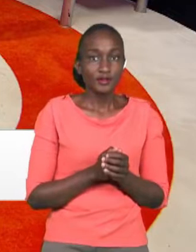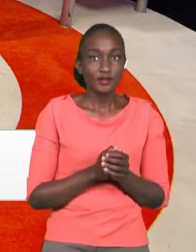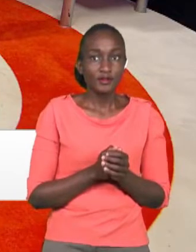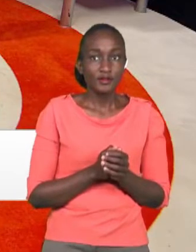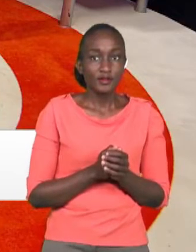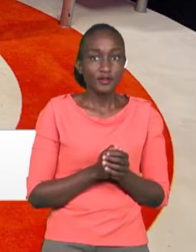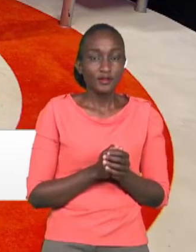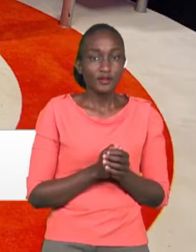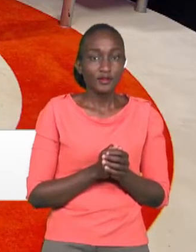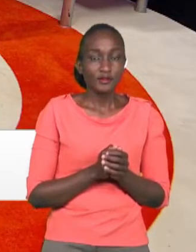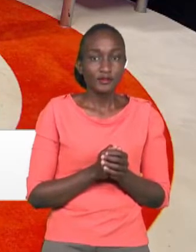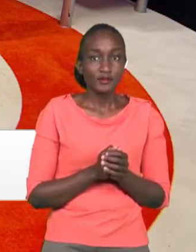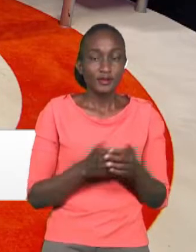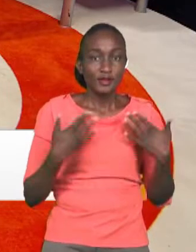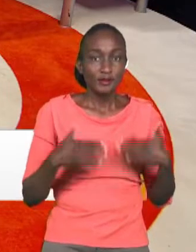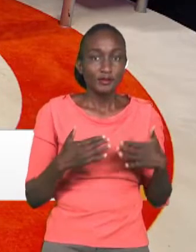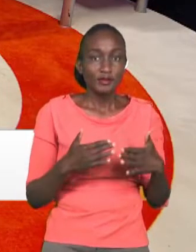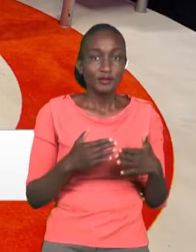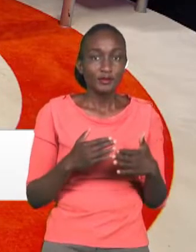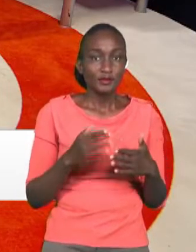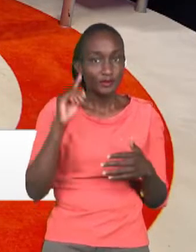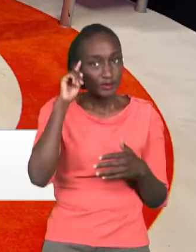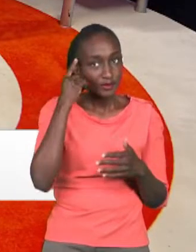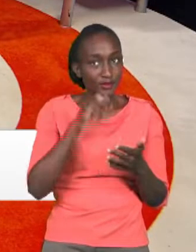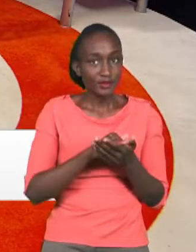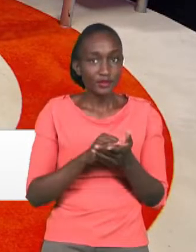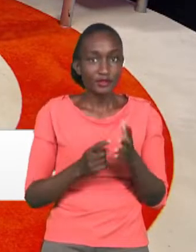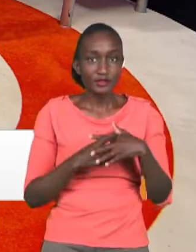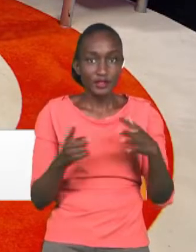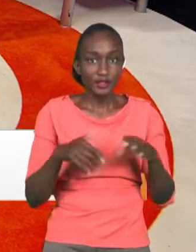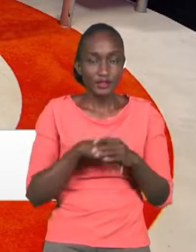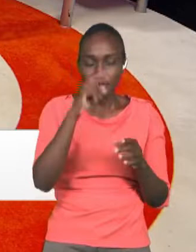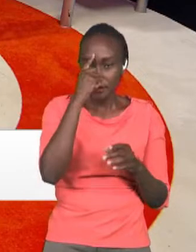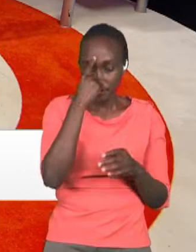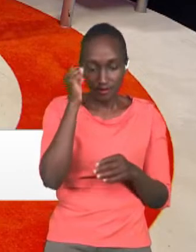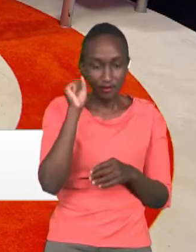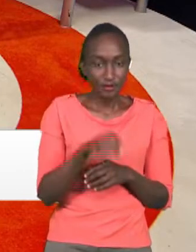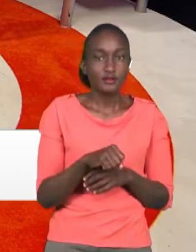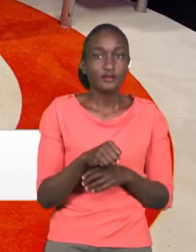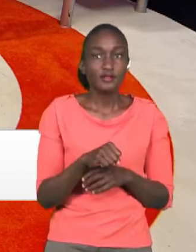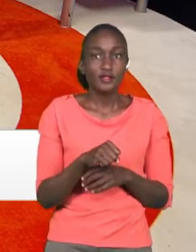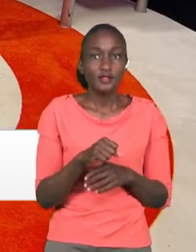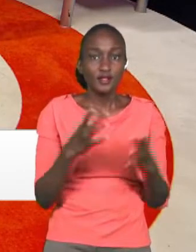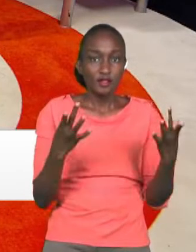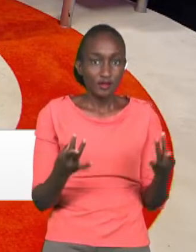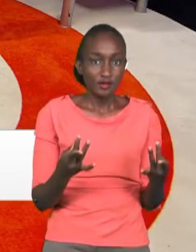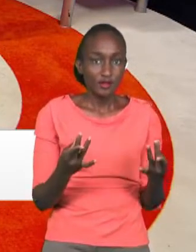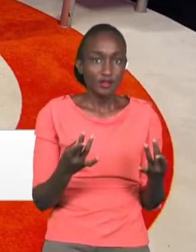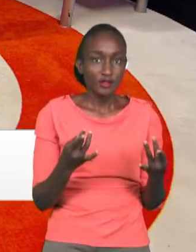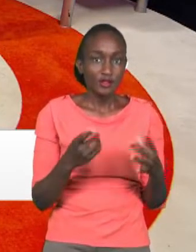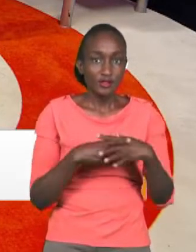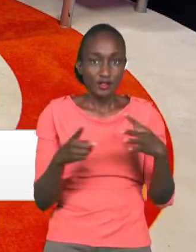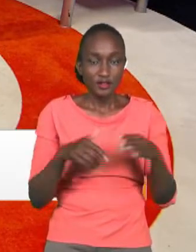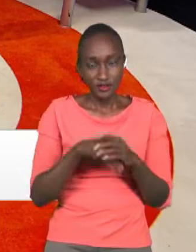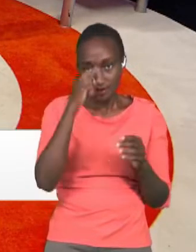this yoga, people, they say this originated from India. Yes, true. yoga originated from